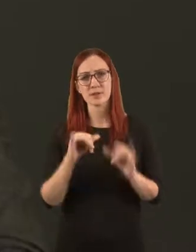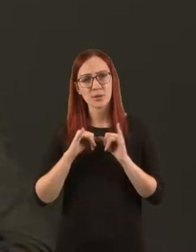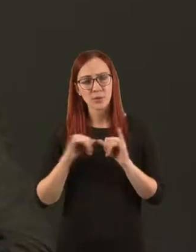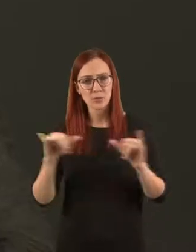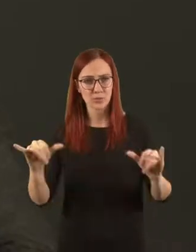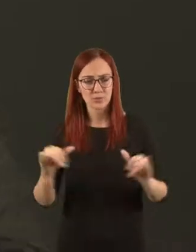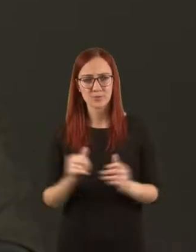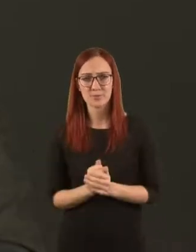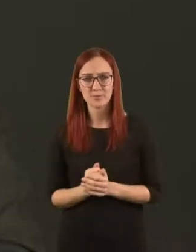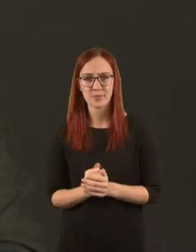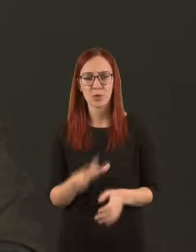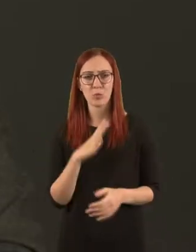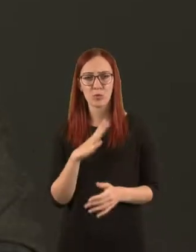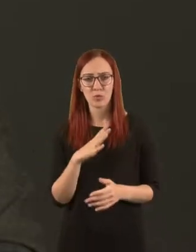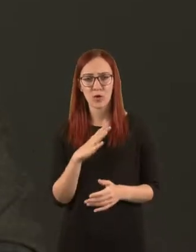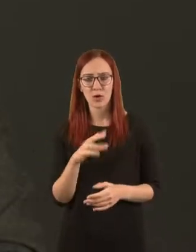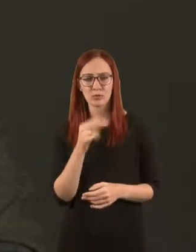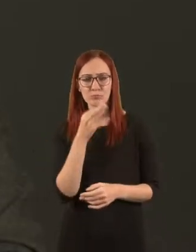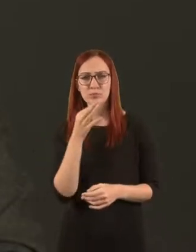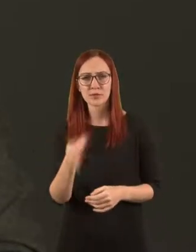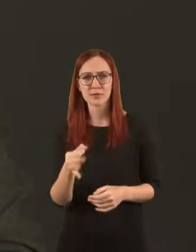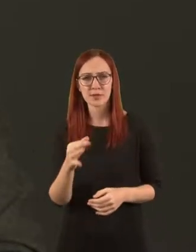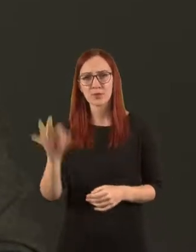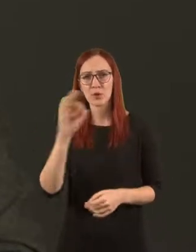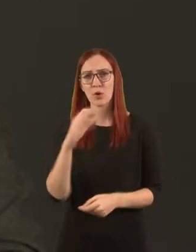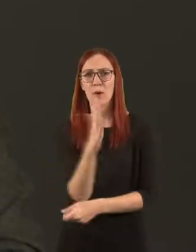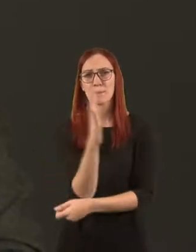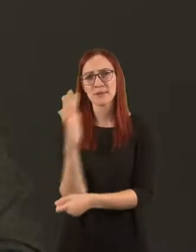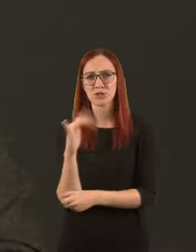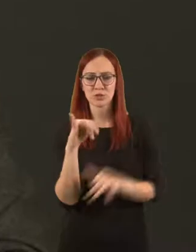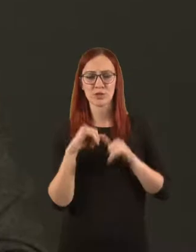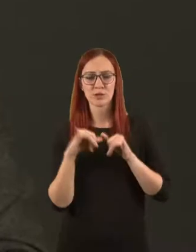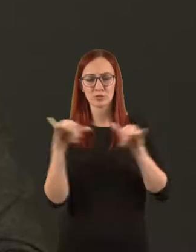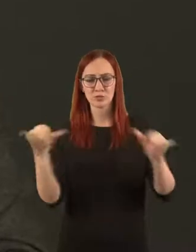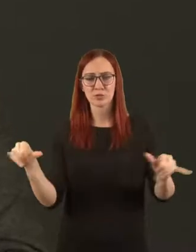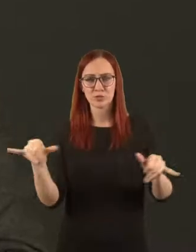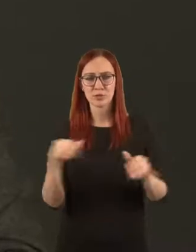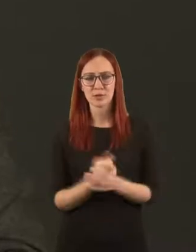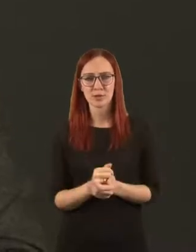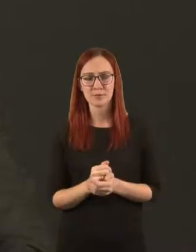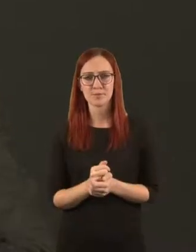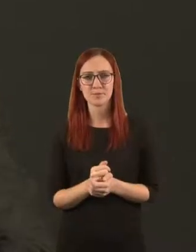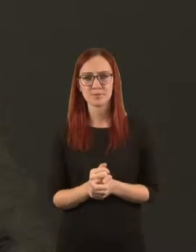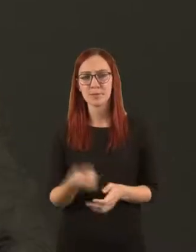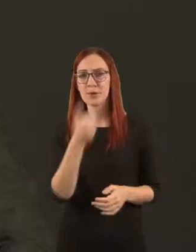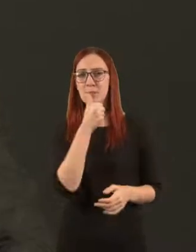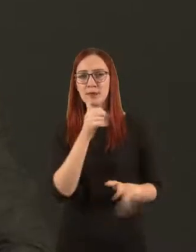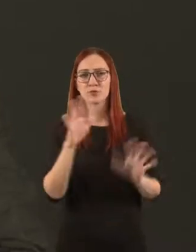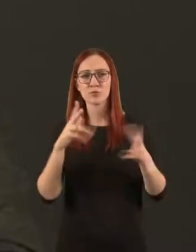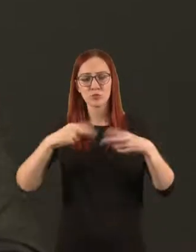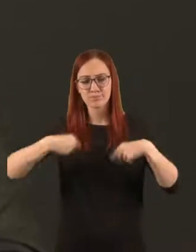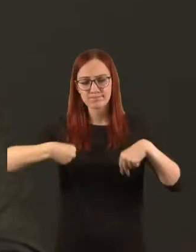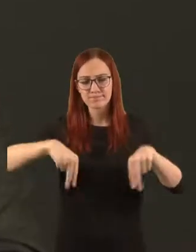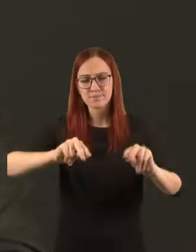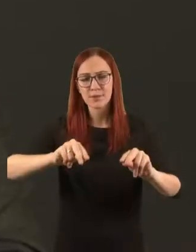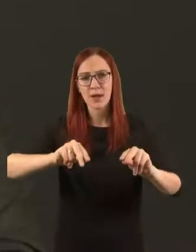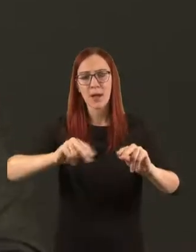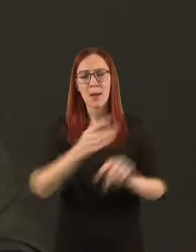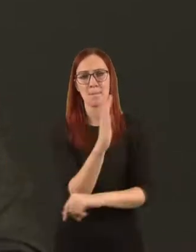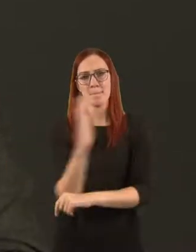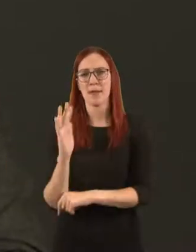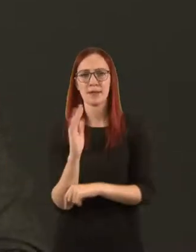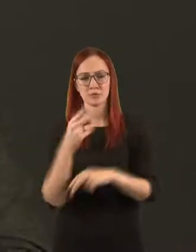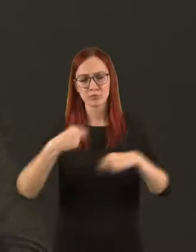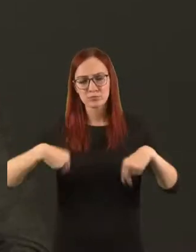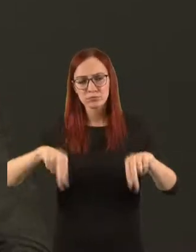Responsible forest management and responsible forest development could yield very